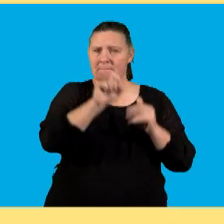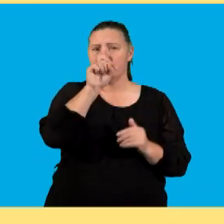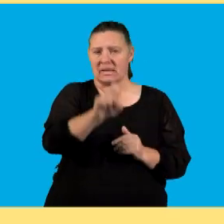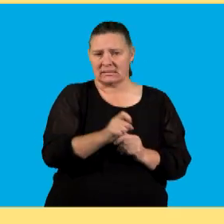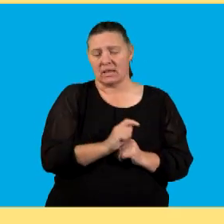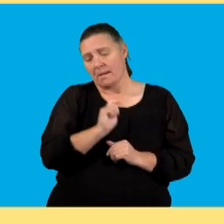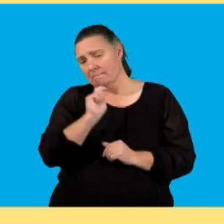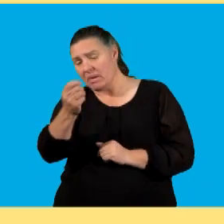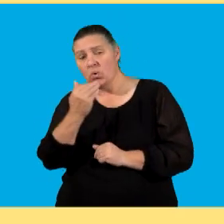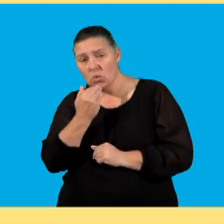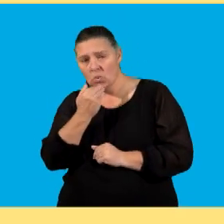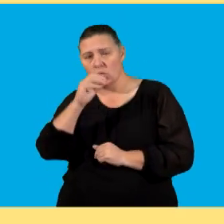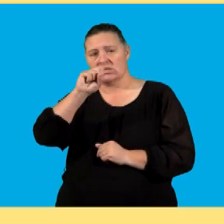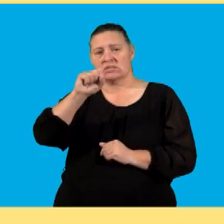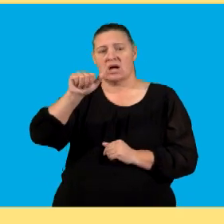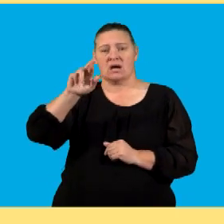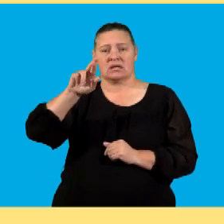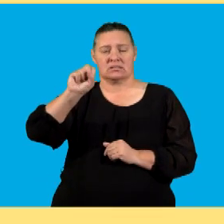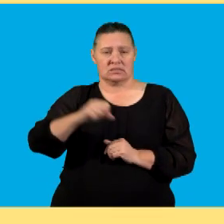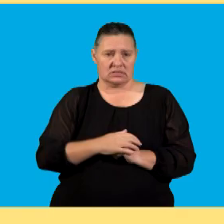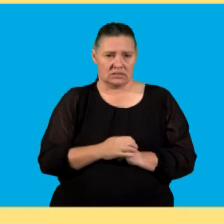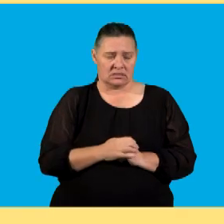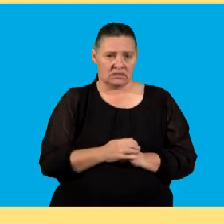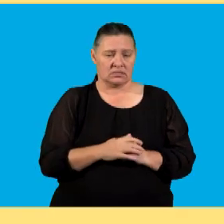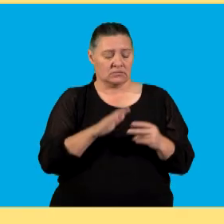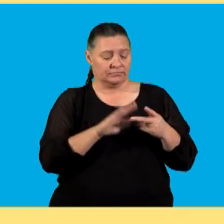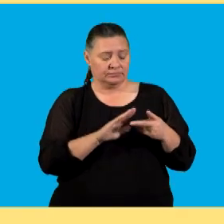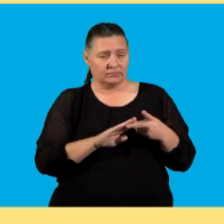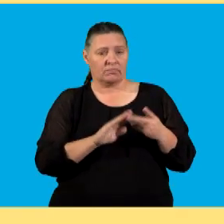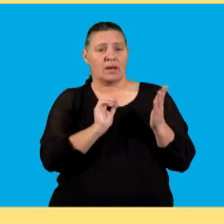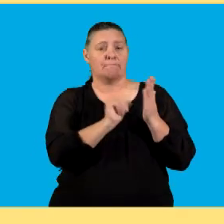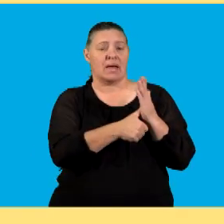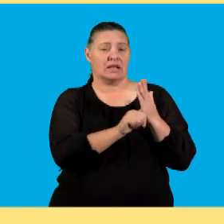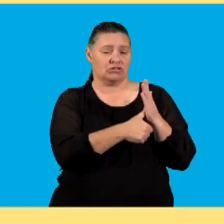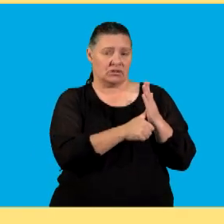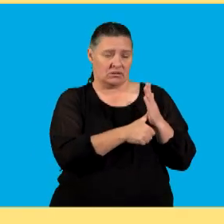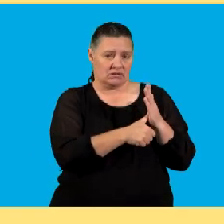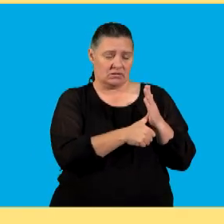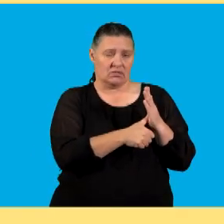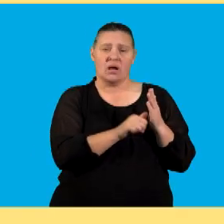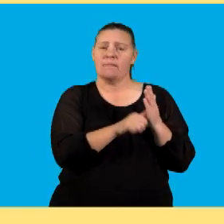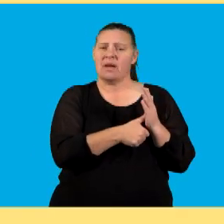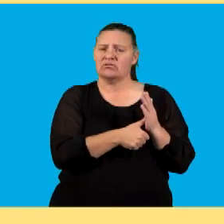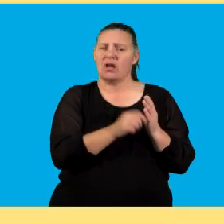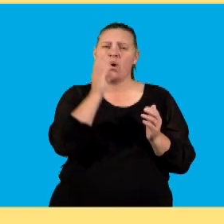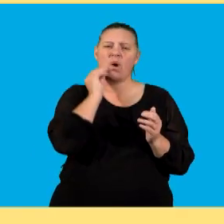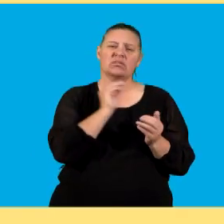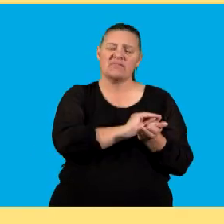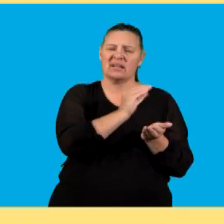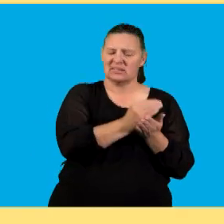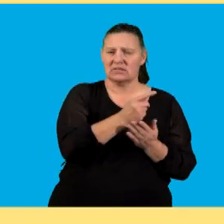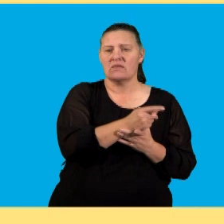paid over to SARS. The second one, Pension Fund. It is a deduction that is paid over